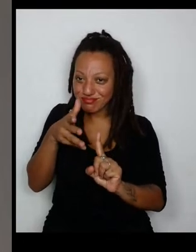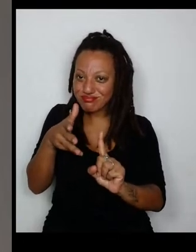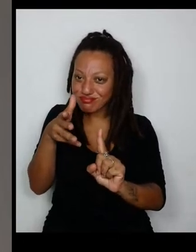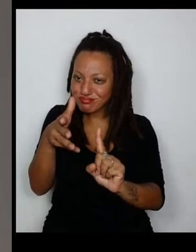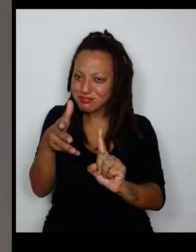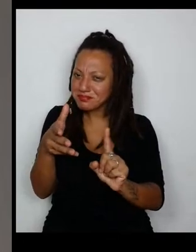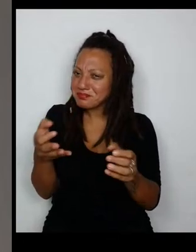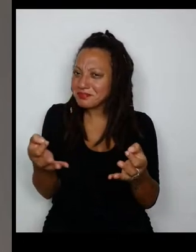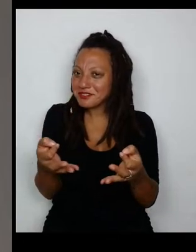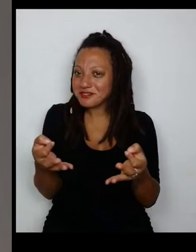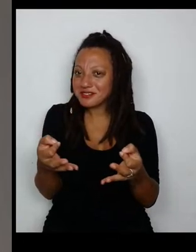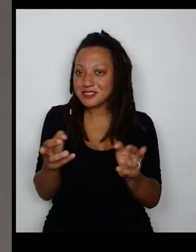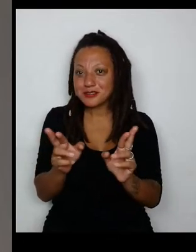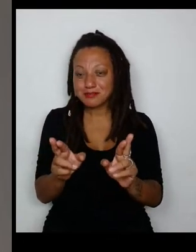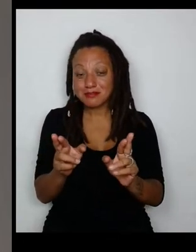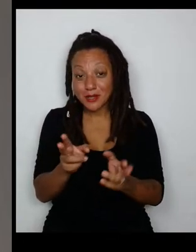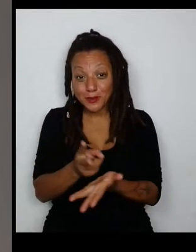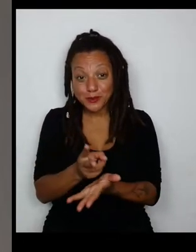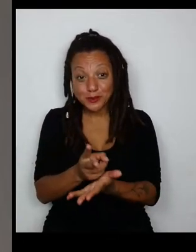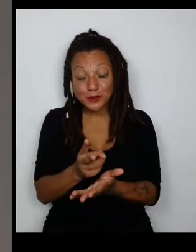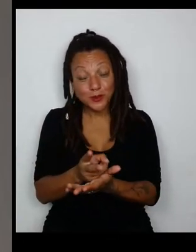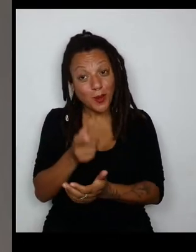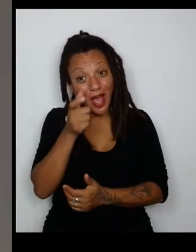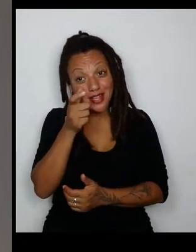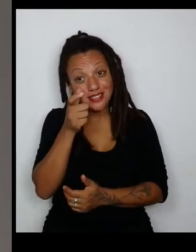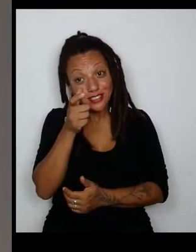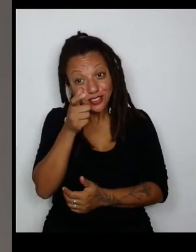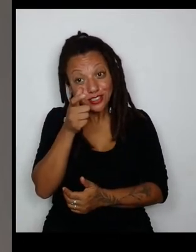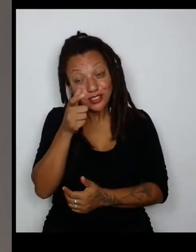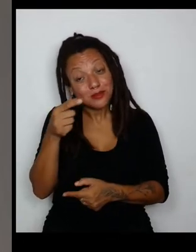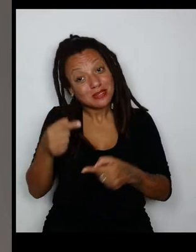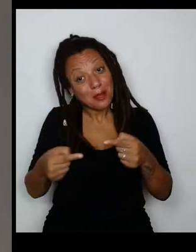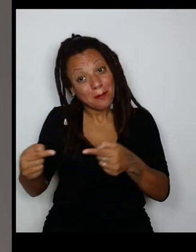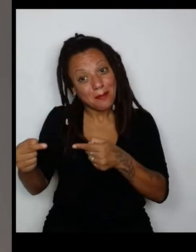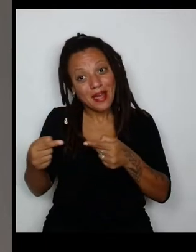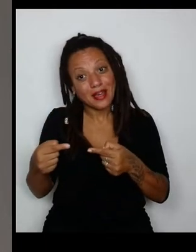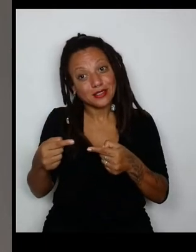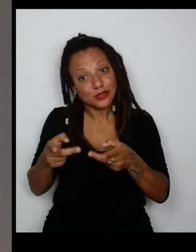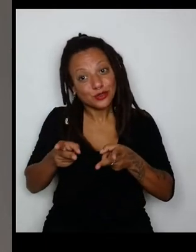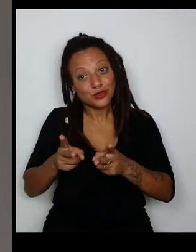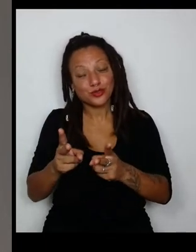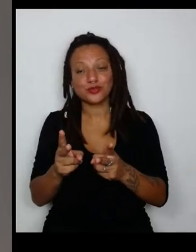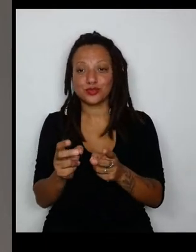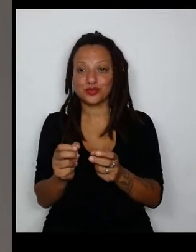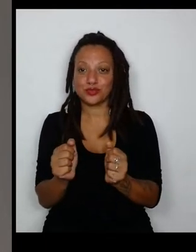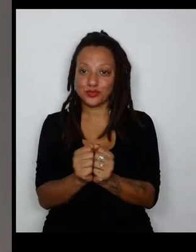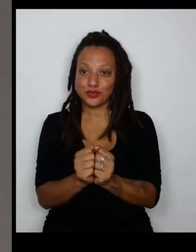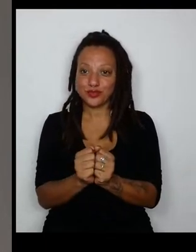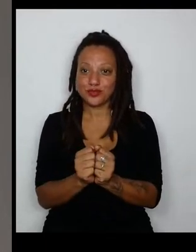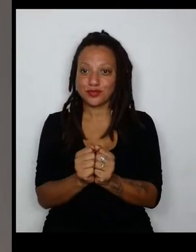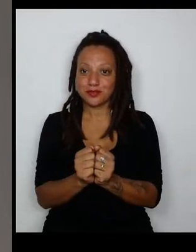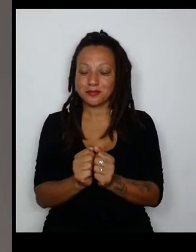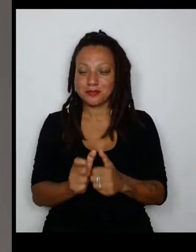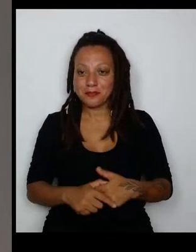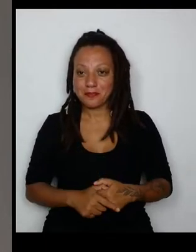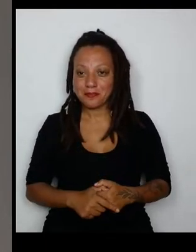congratulations to the participants of our panel and welcome everybody and good afternoon